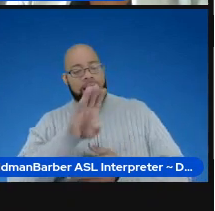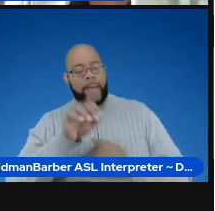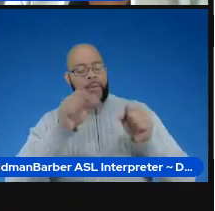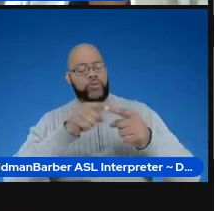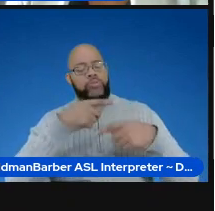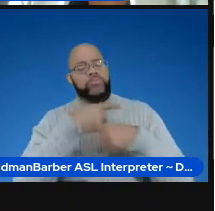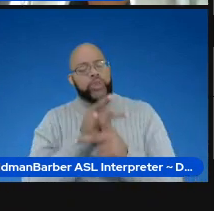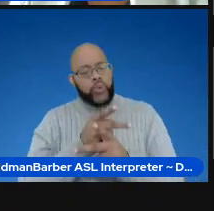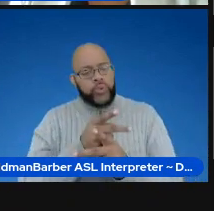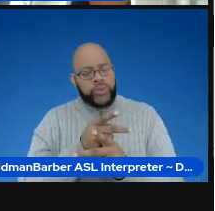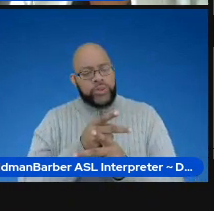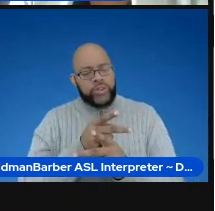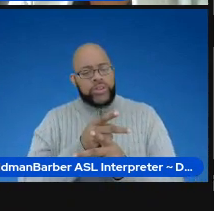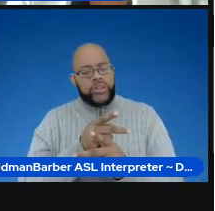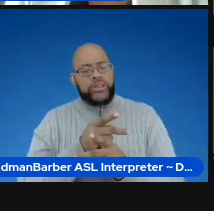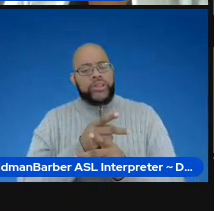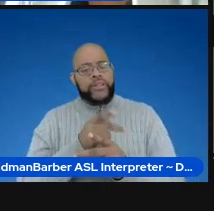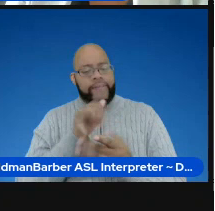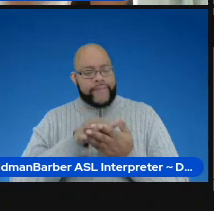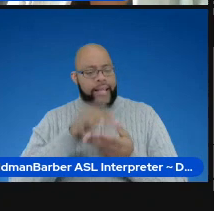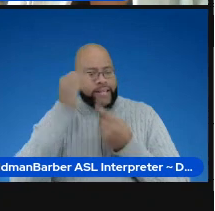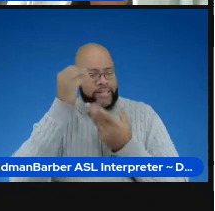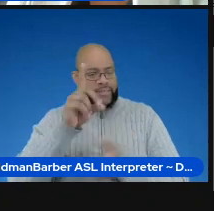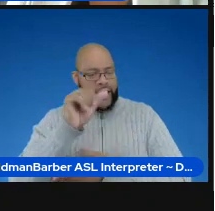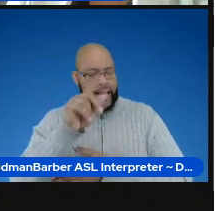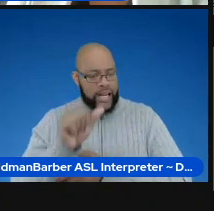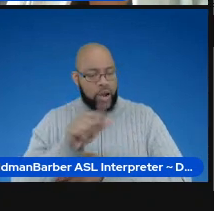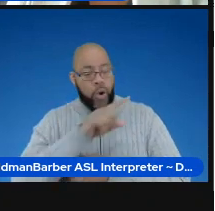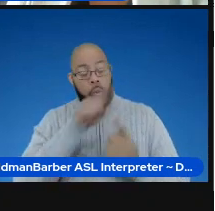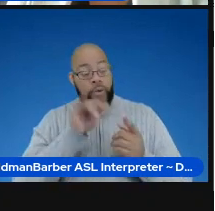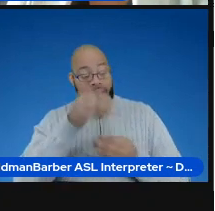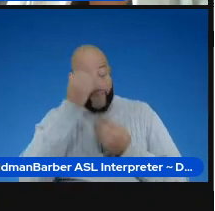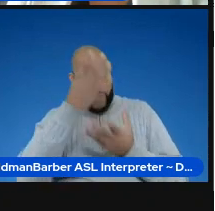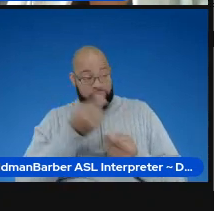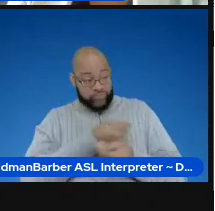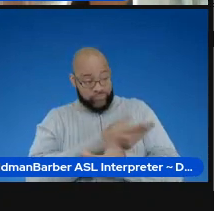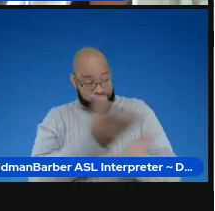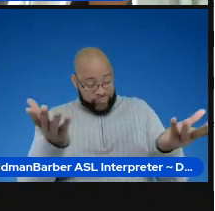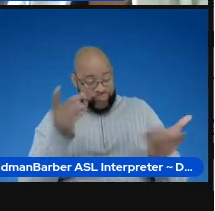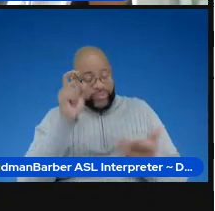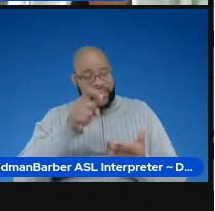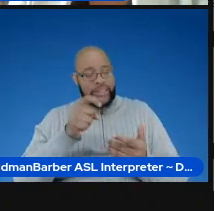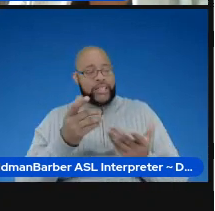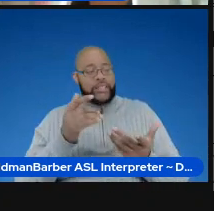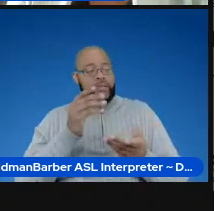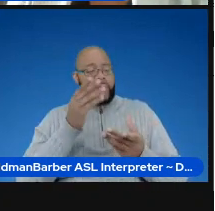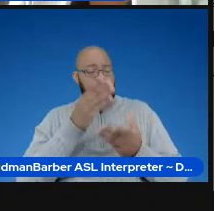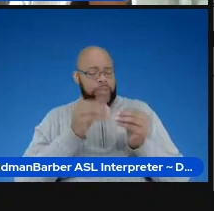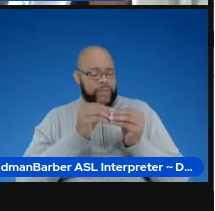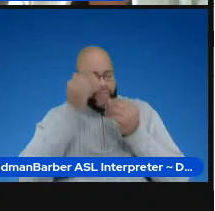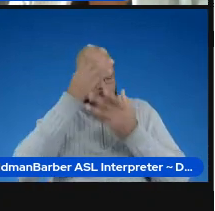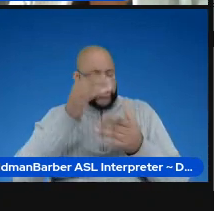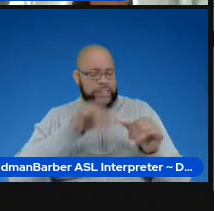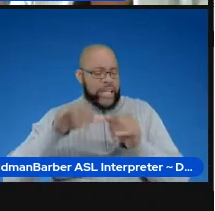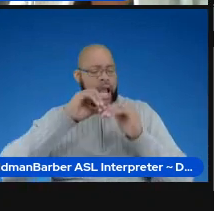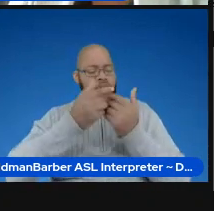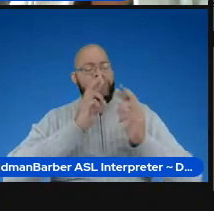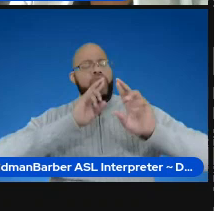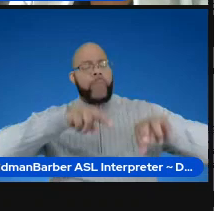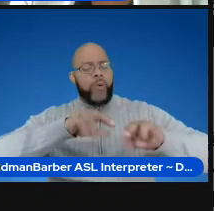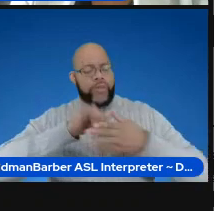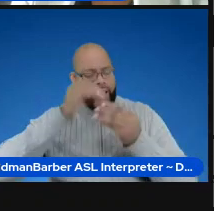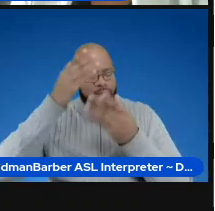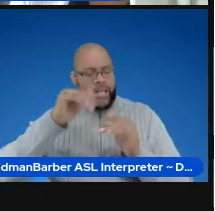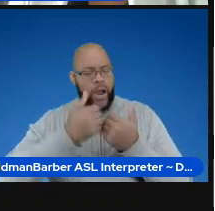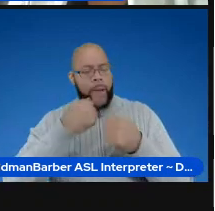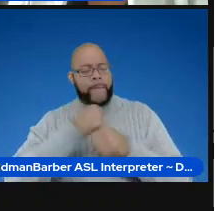produce reproducible data. And then once the information is out, you need minimal information standards for how you report that data and how you make